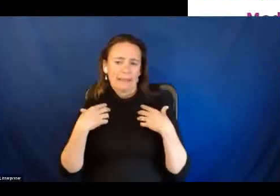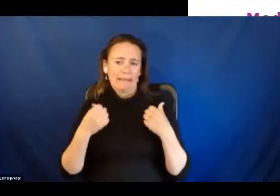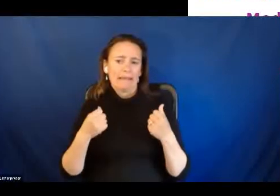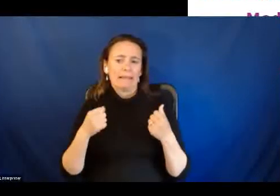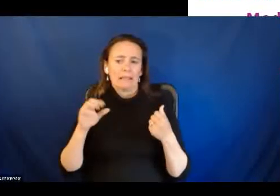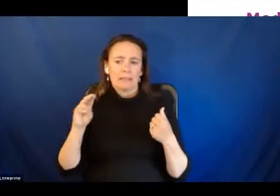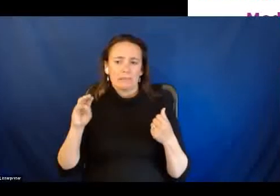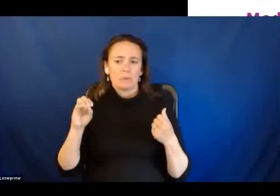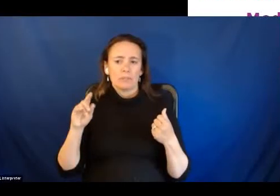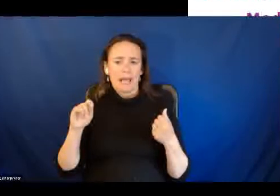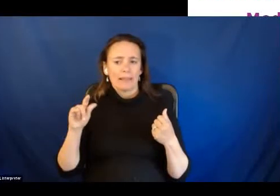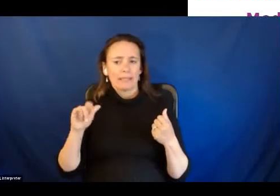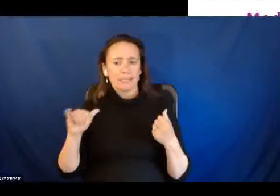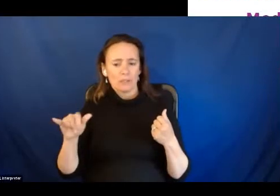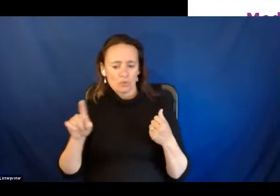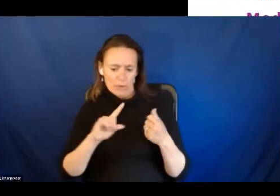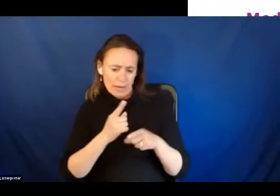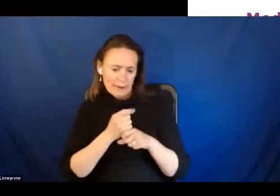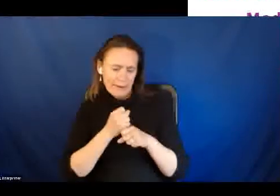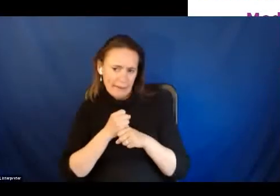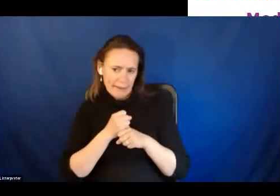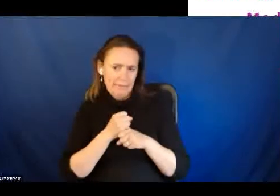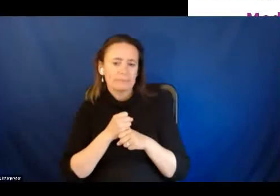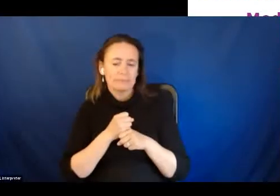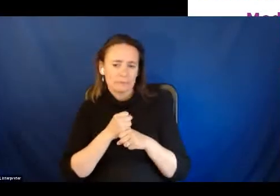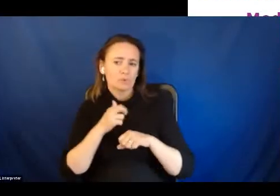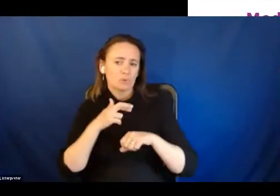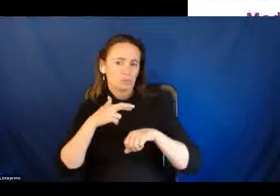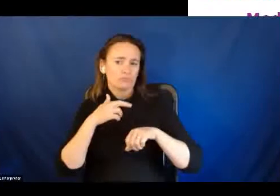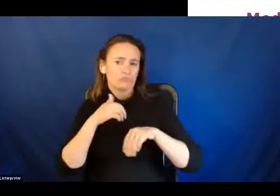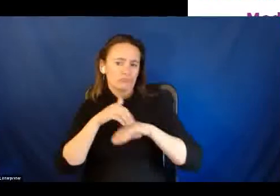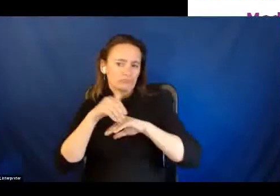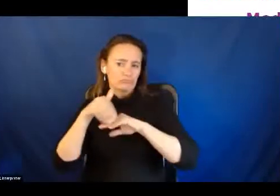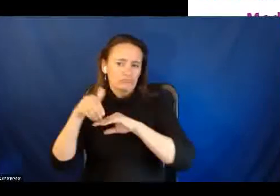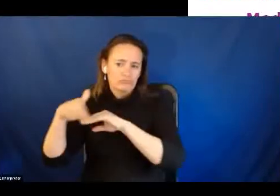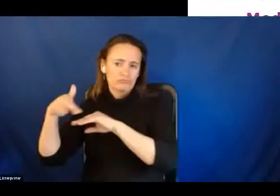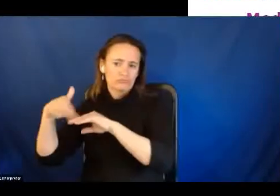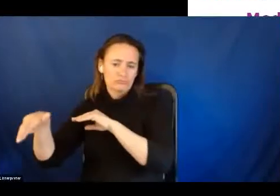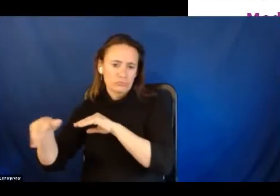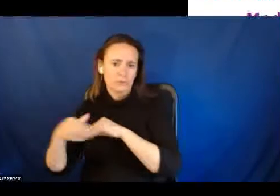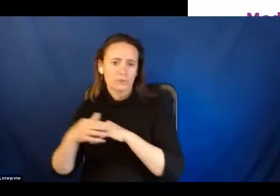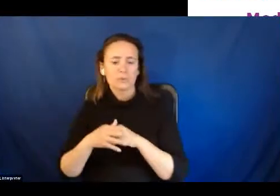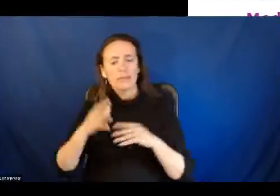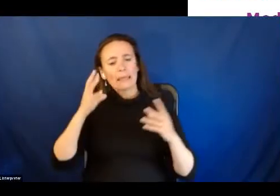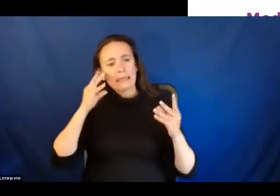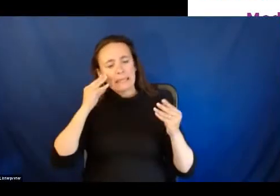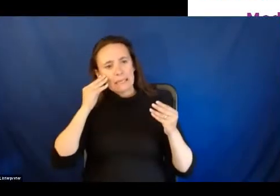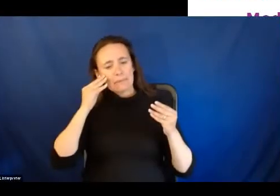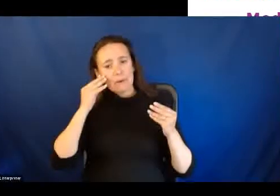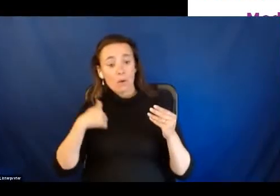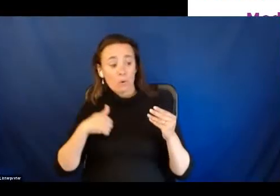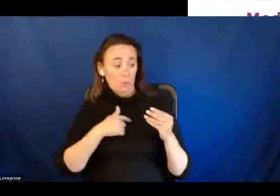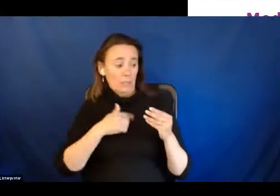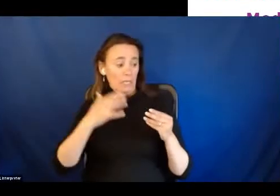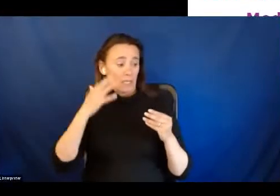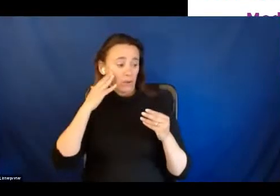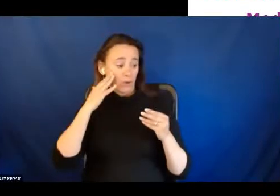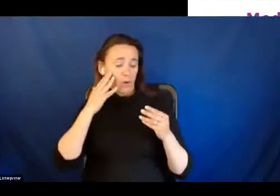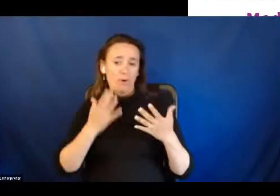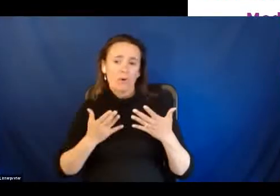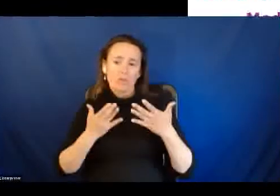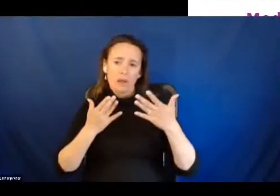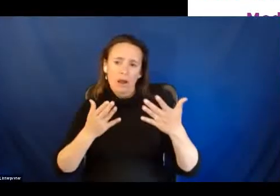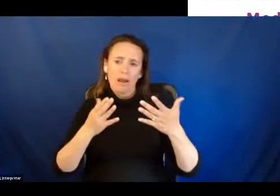them. So some questions we might want to think about are, what resources do we know that offer these different